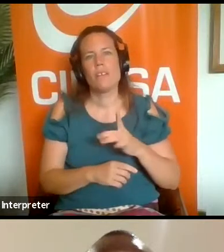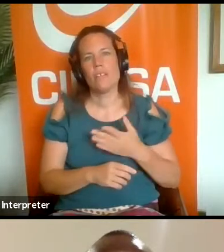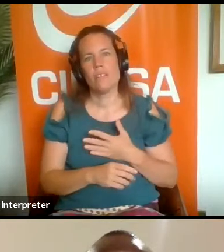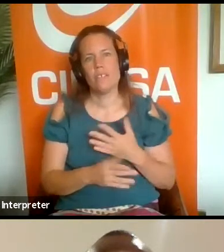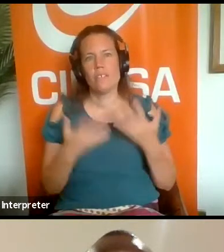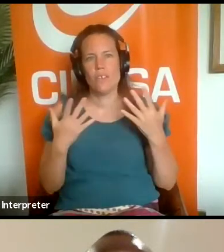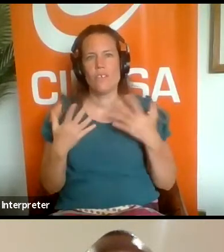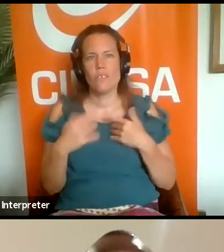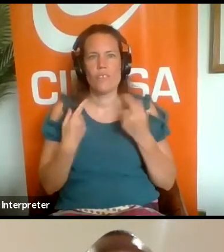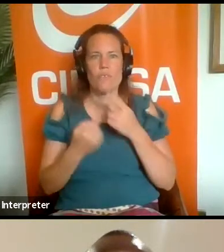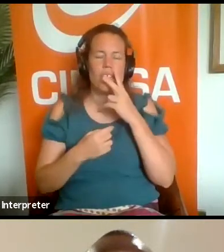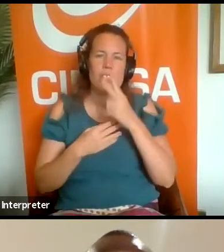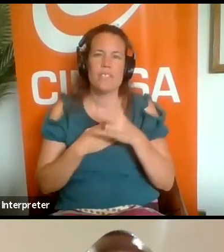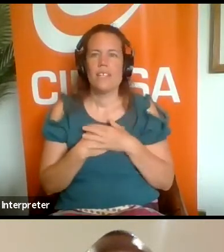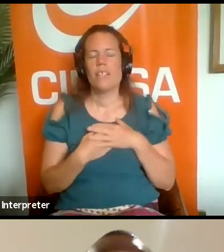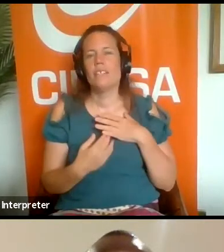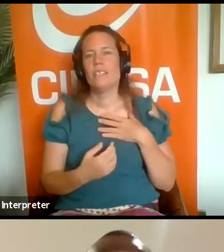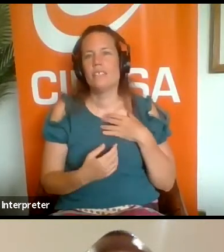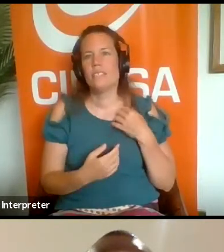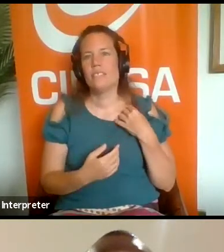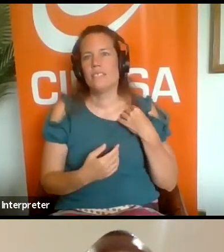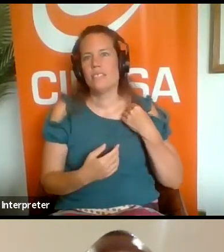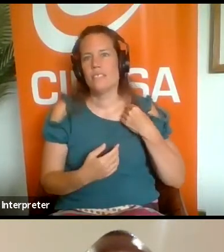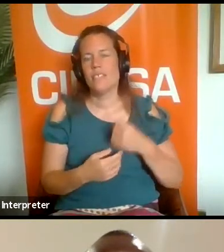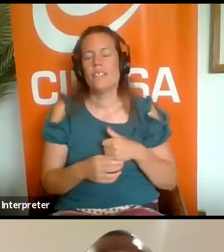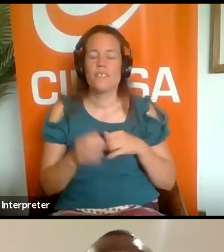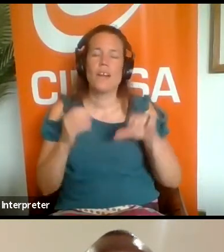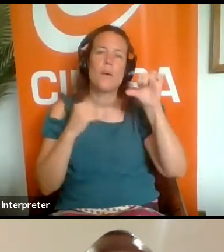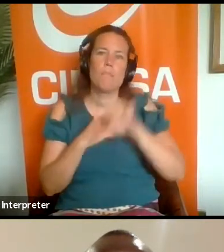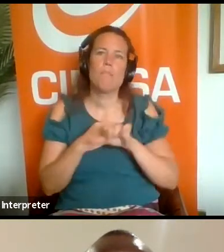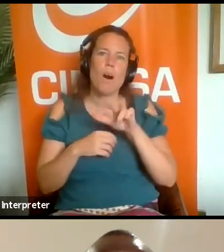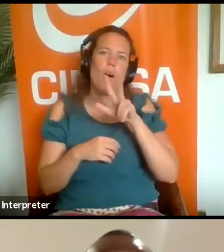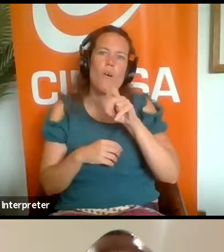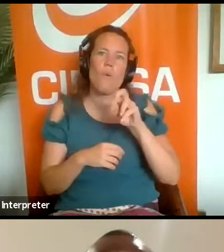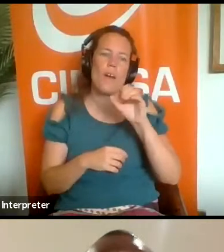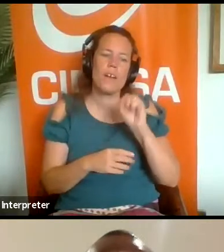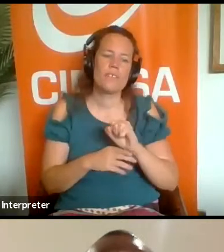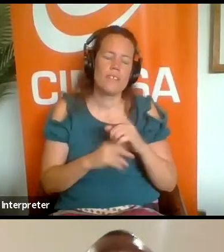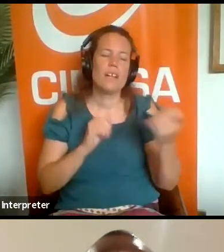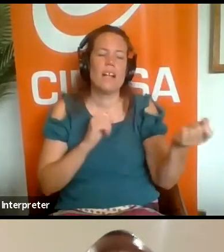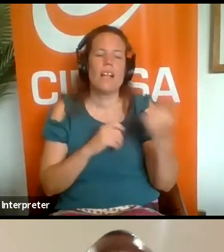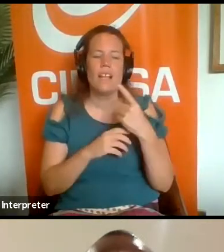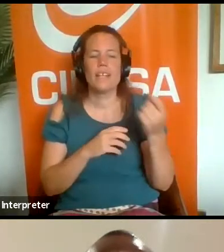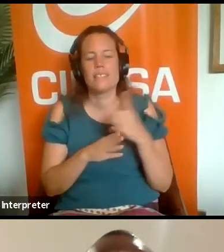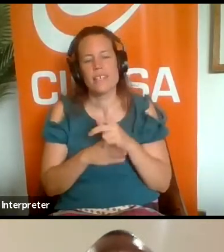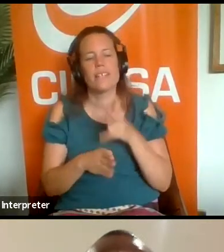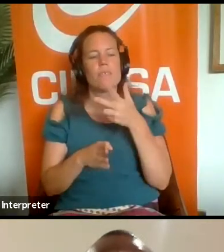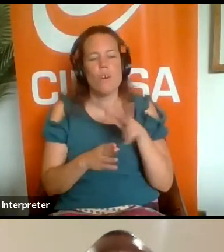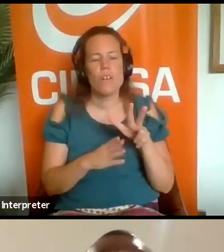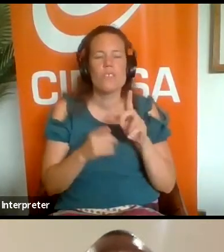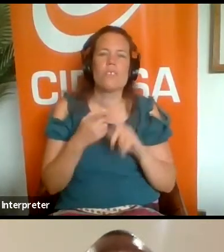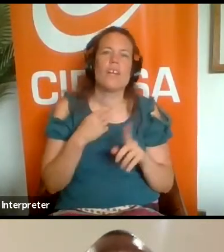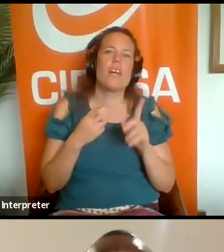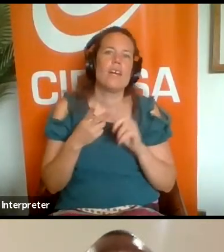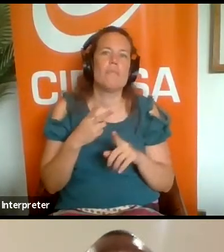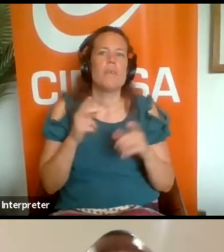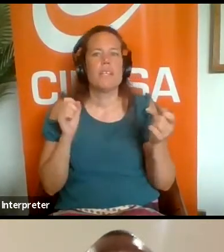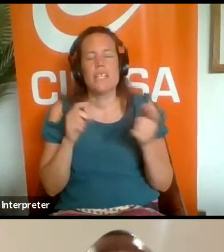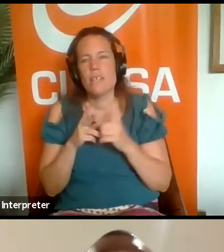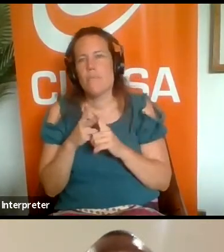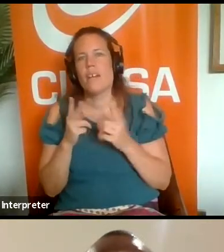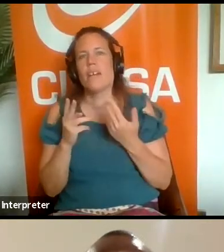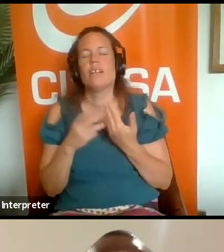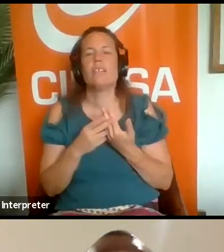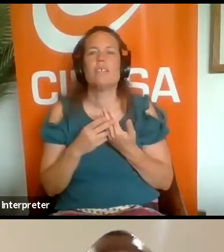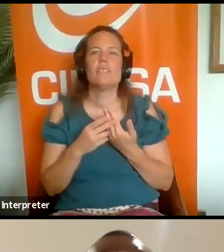find nowadays, is malwares. We have links that are sent, be it on WhatsApp, be it by email,